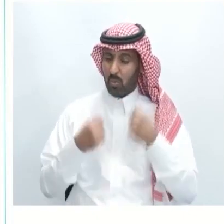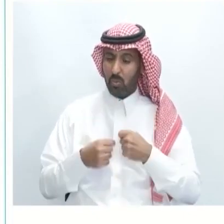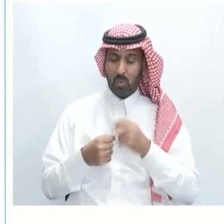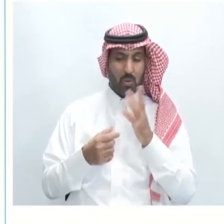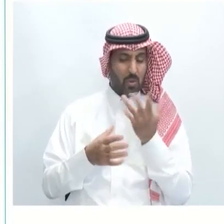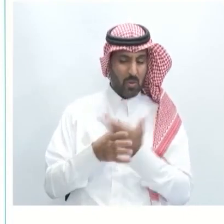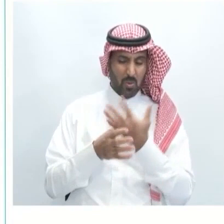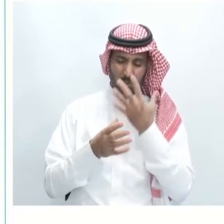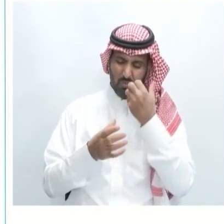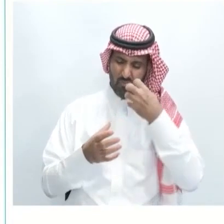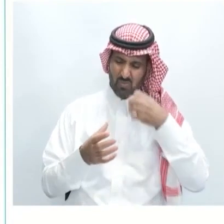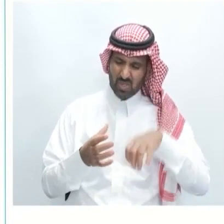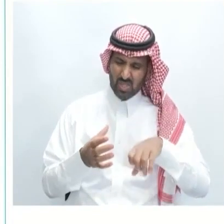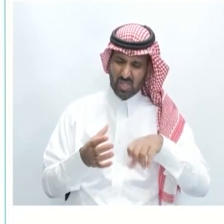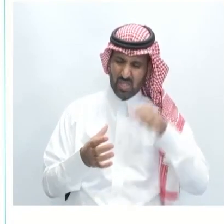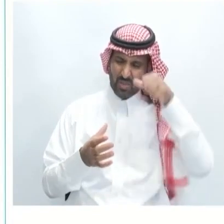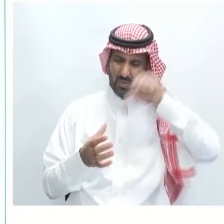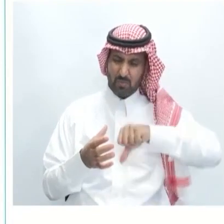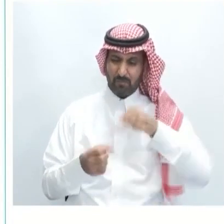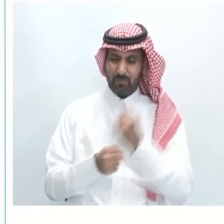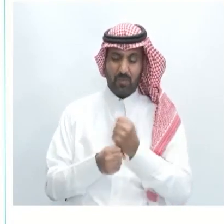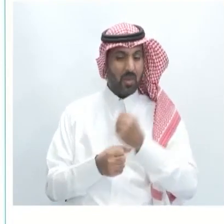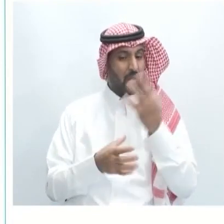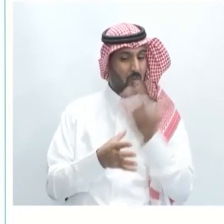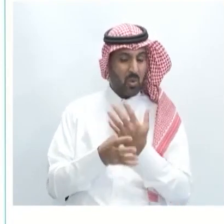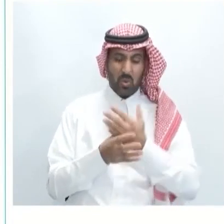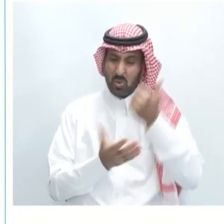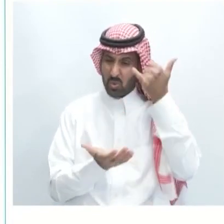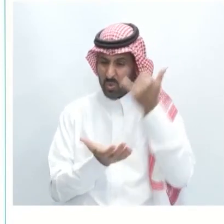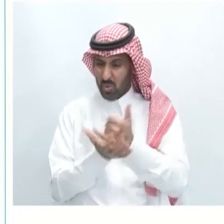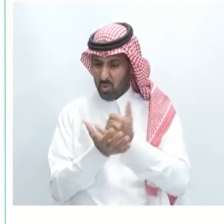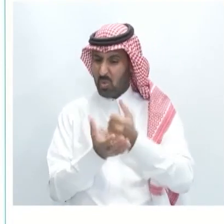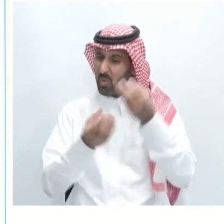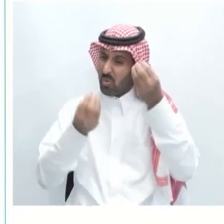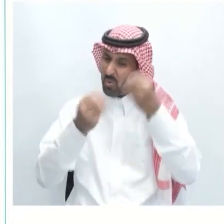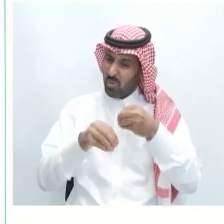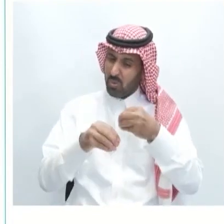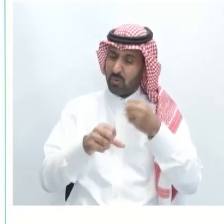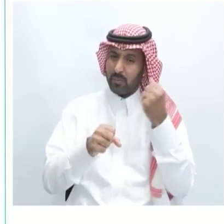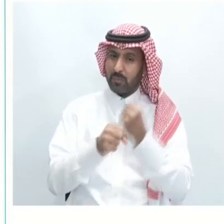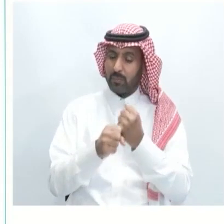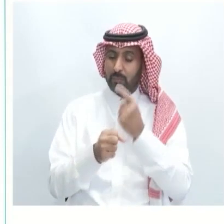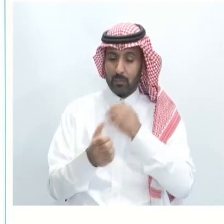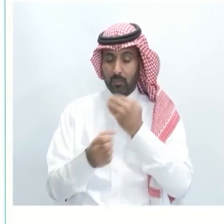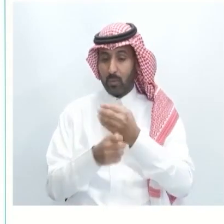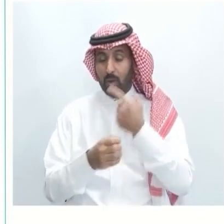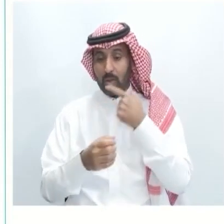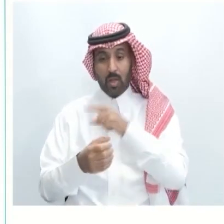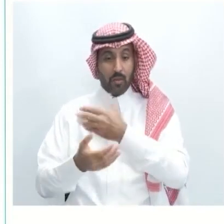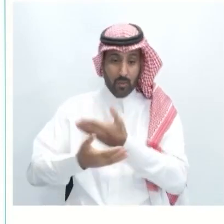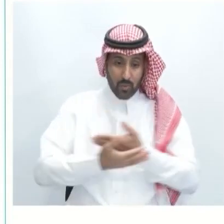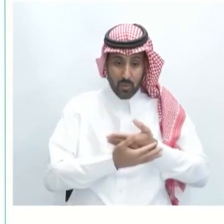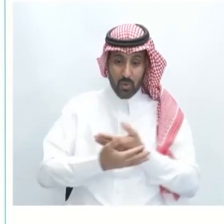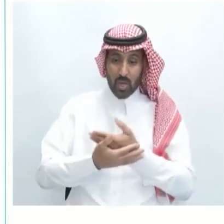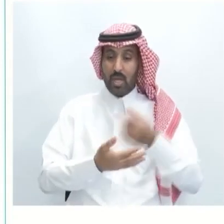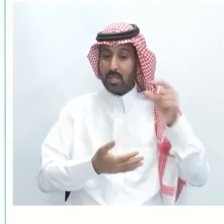be explained by the high stress and great responsibility involved in these jobs. However, pediatricians, that is